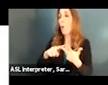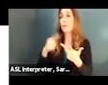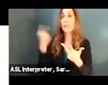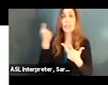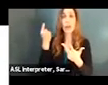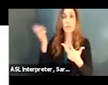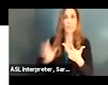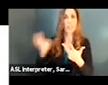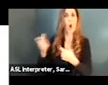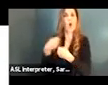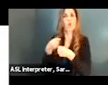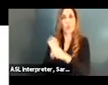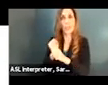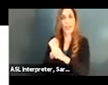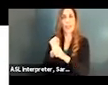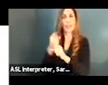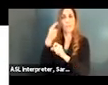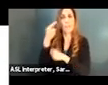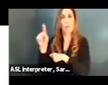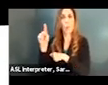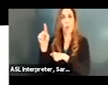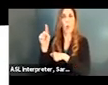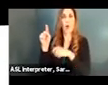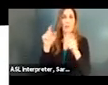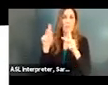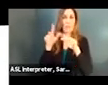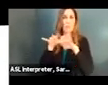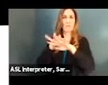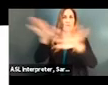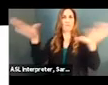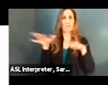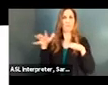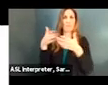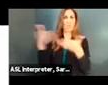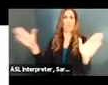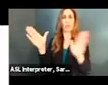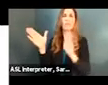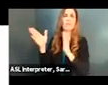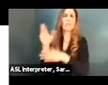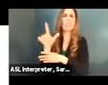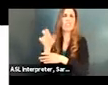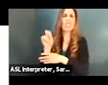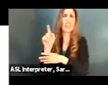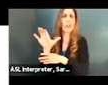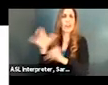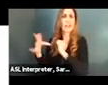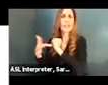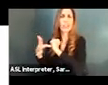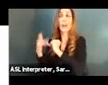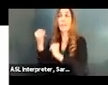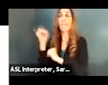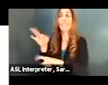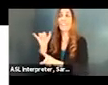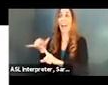was created for the masses, and we call that generic technology, and you use it in a